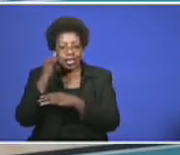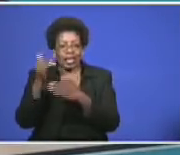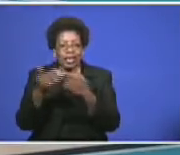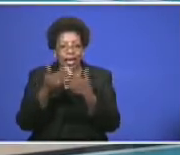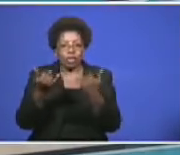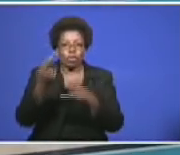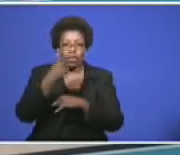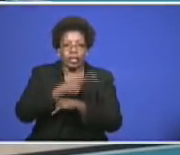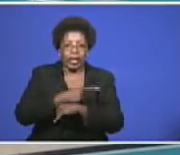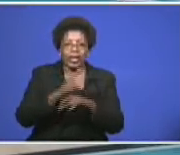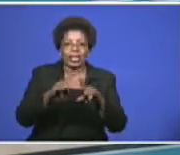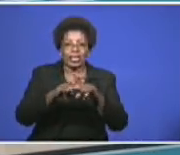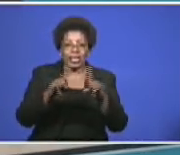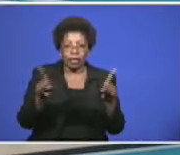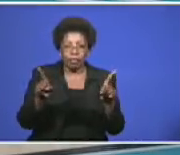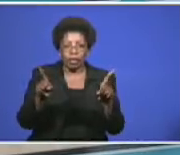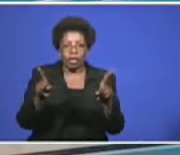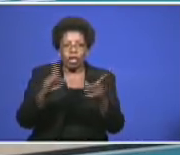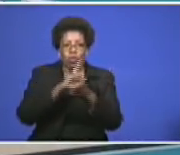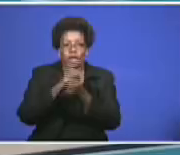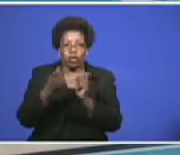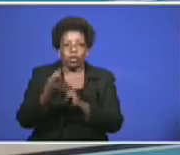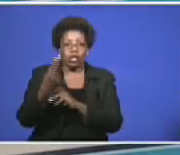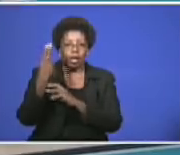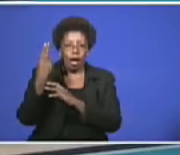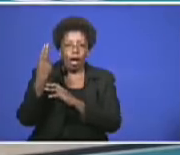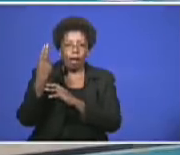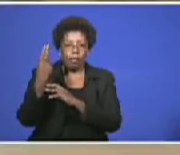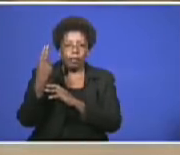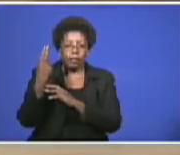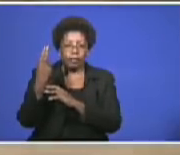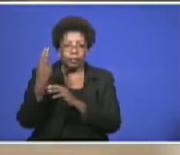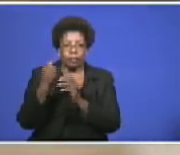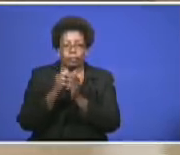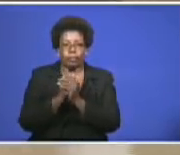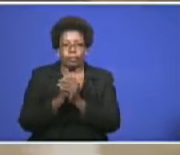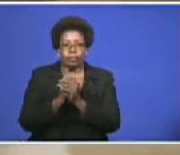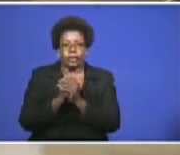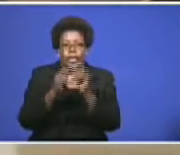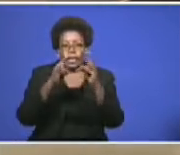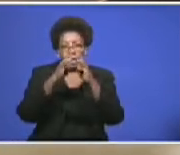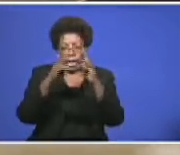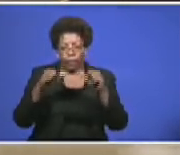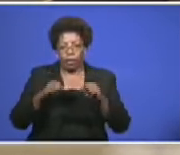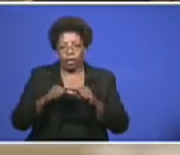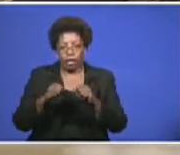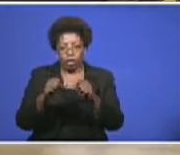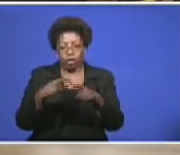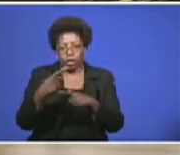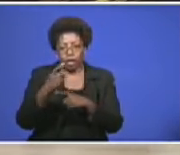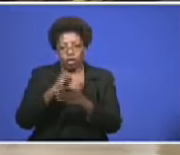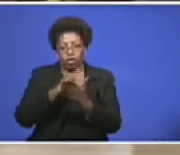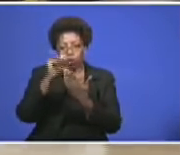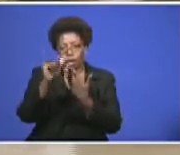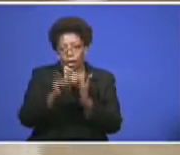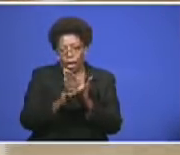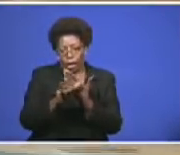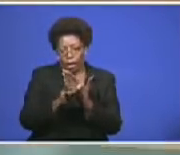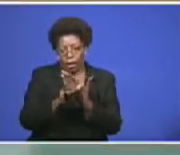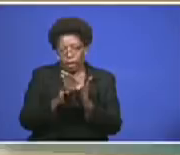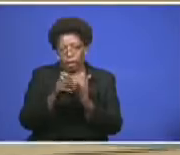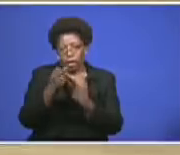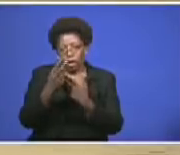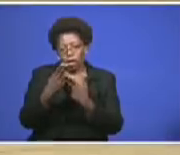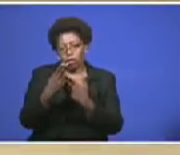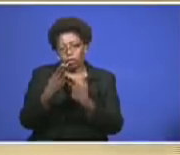now today is something different. They're switching it up on me, so I got to adopt faster now. The camp will run until July 20th from 9 to 1 each day